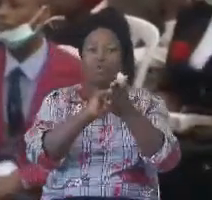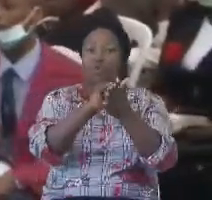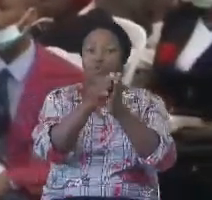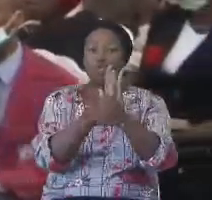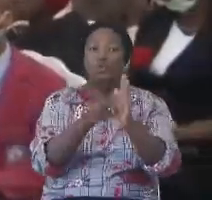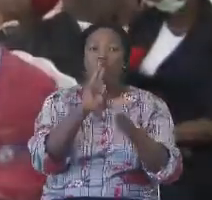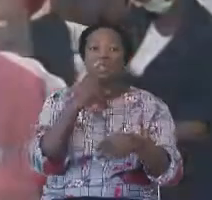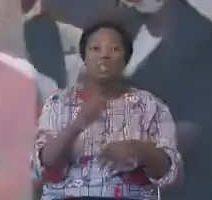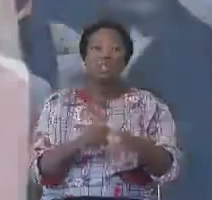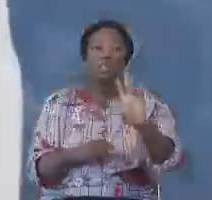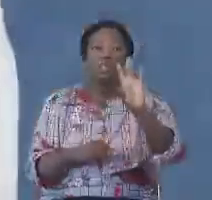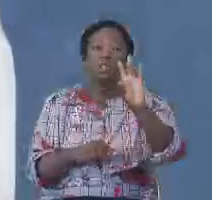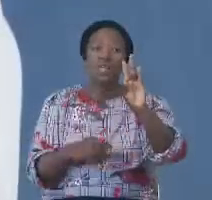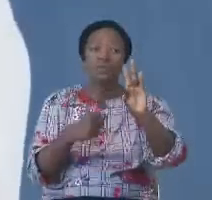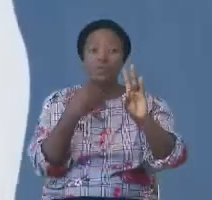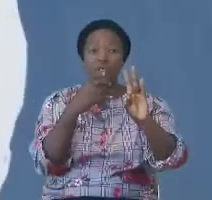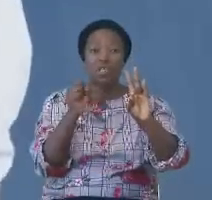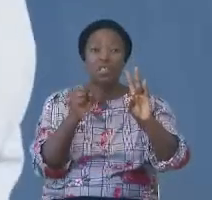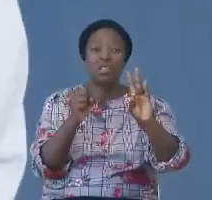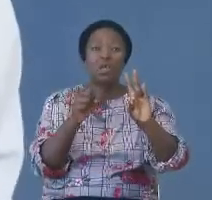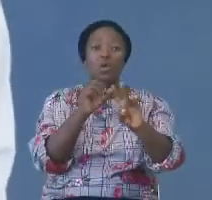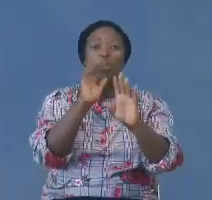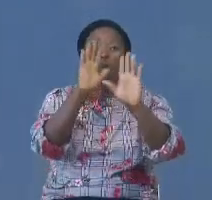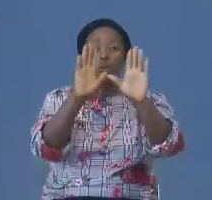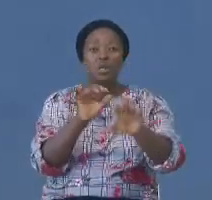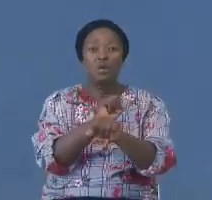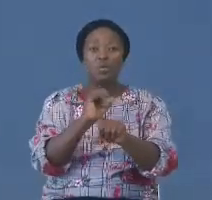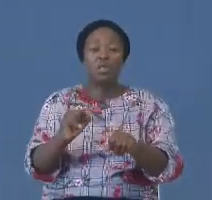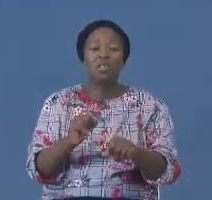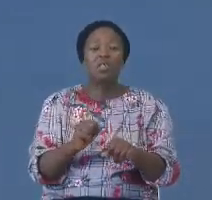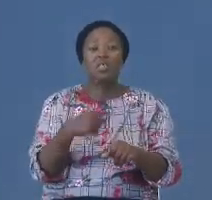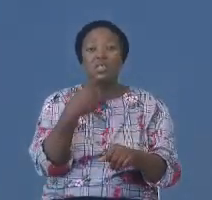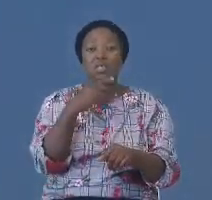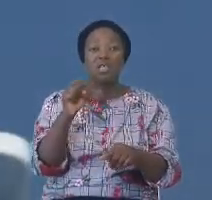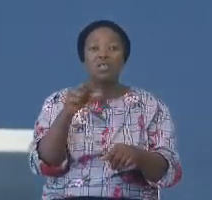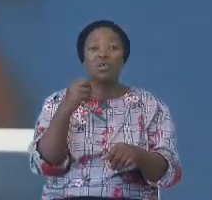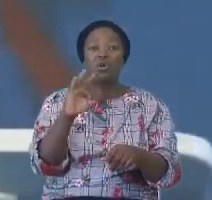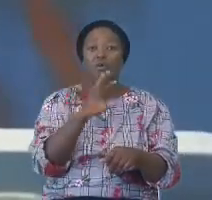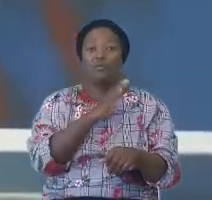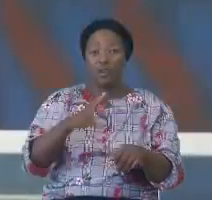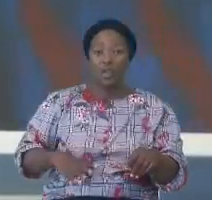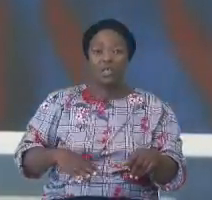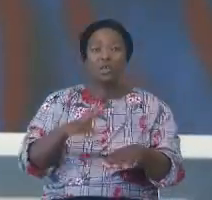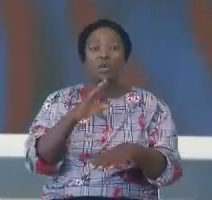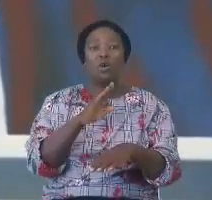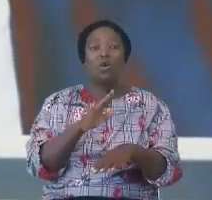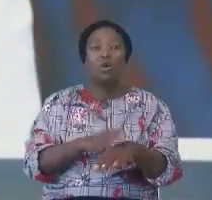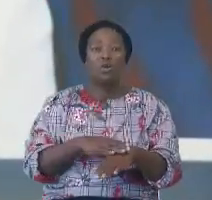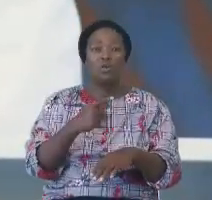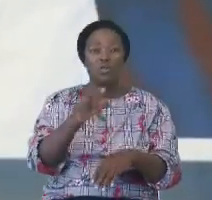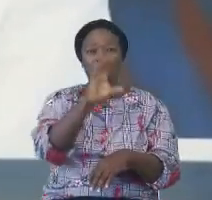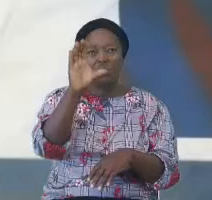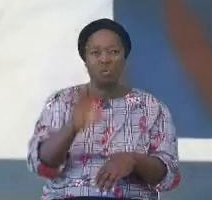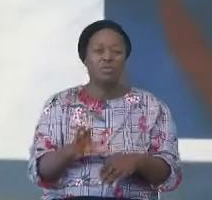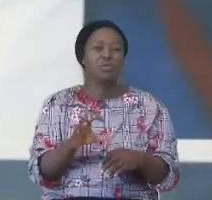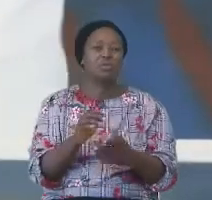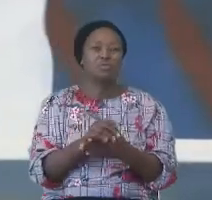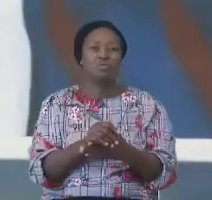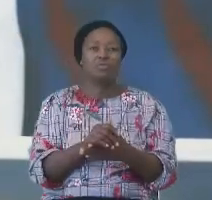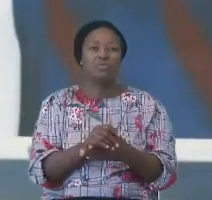said and gave up that ghost those are the seven sins when the walking of